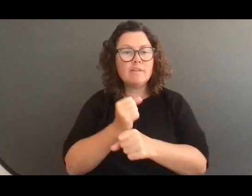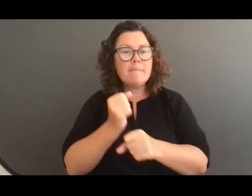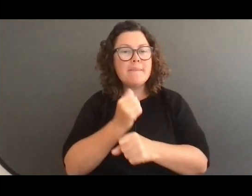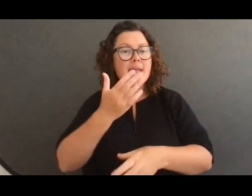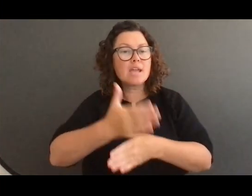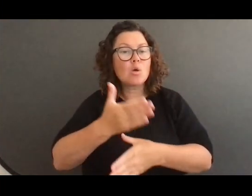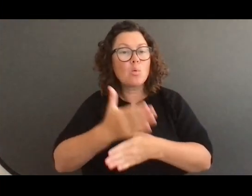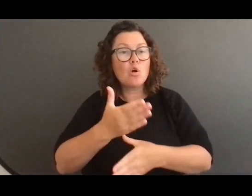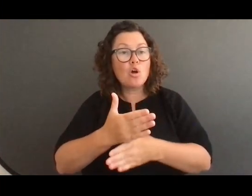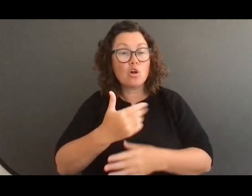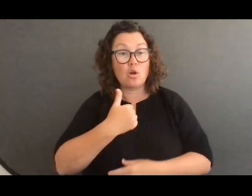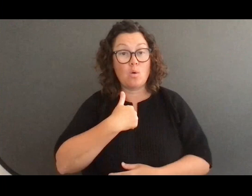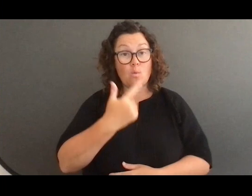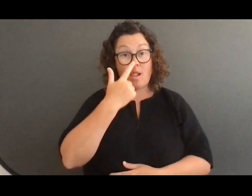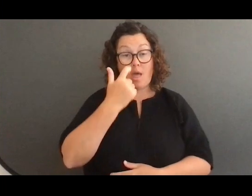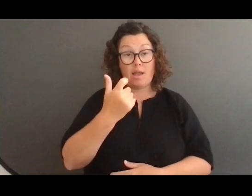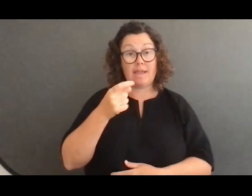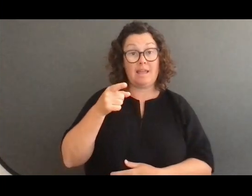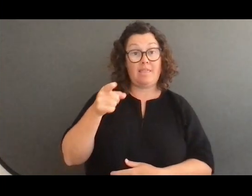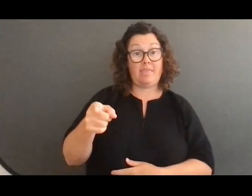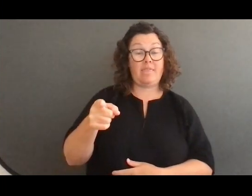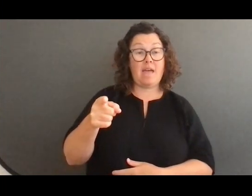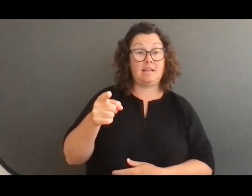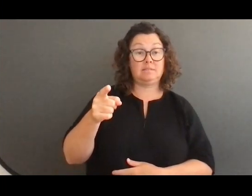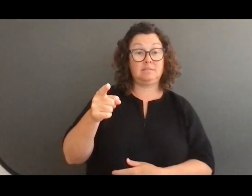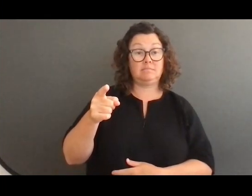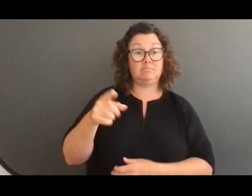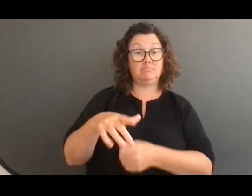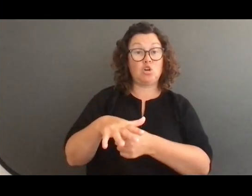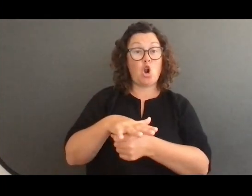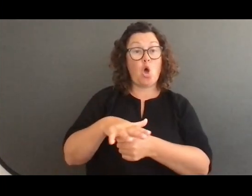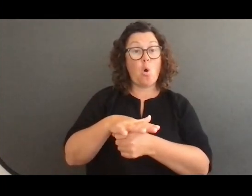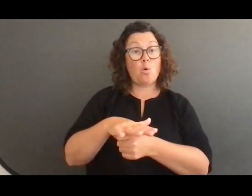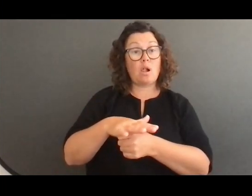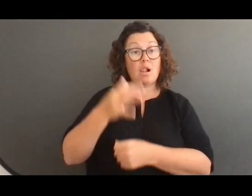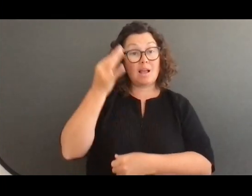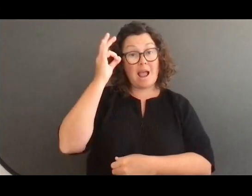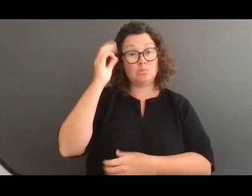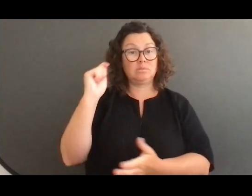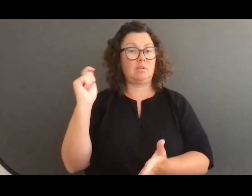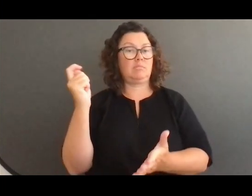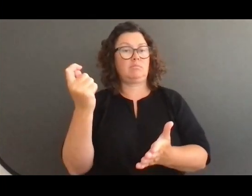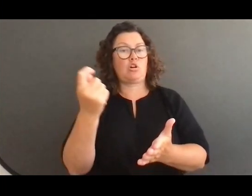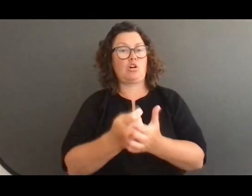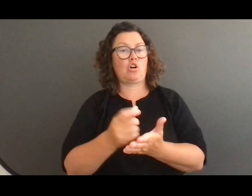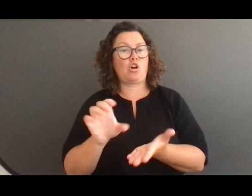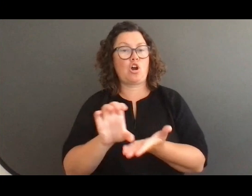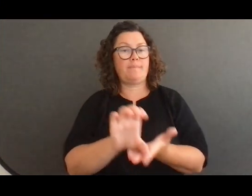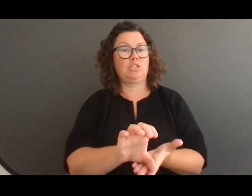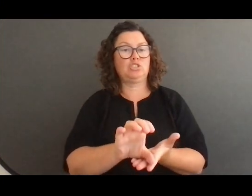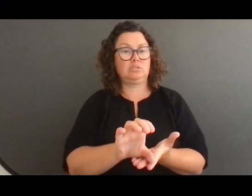recently commissioned an artwork or public artwork called The Beacon, the water tower, local water tower, a mural